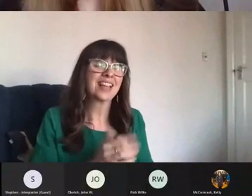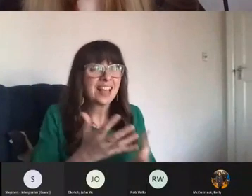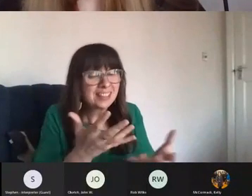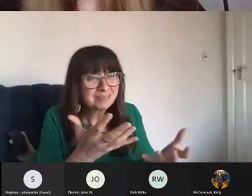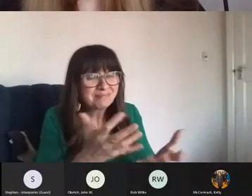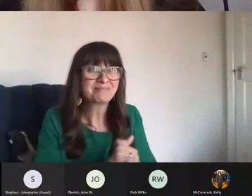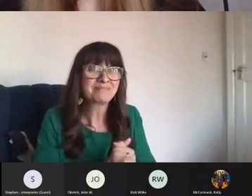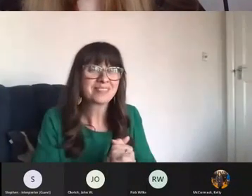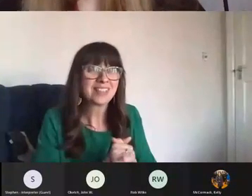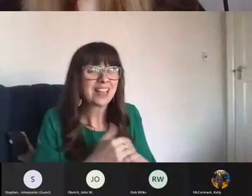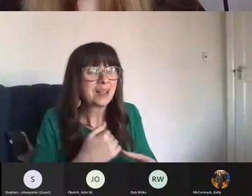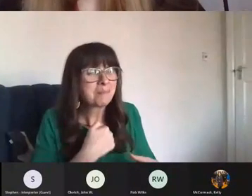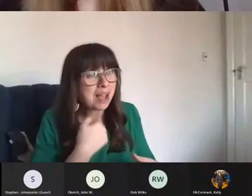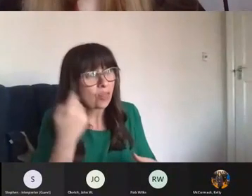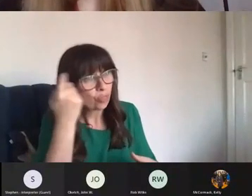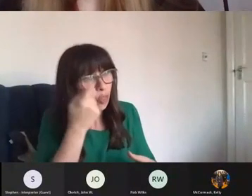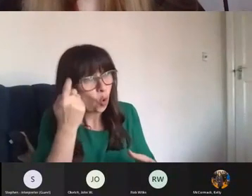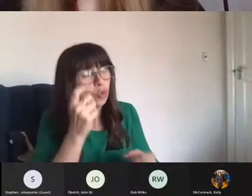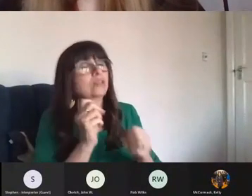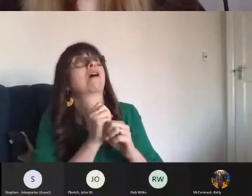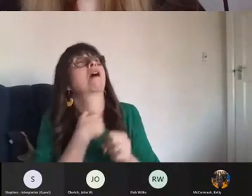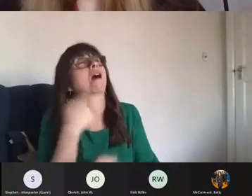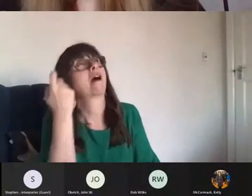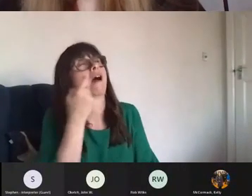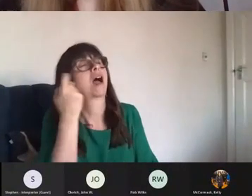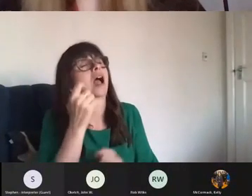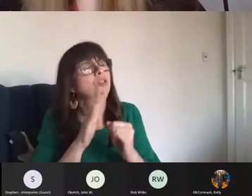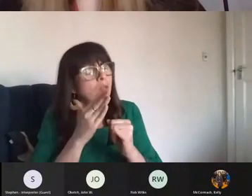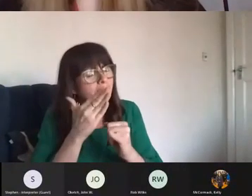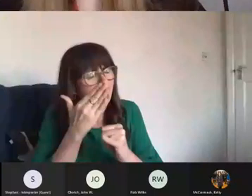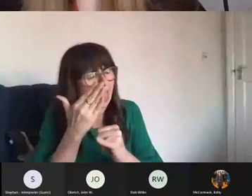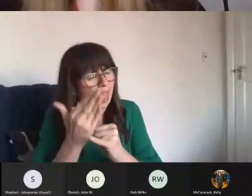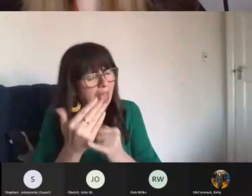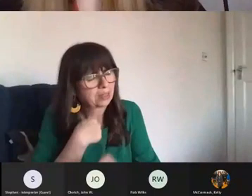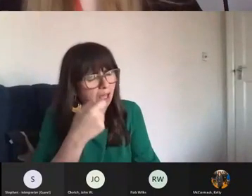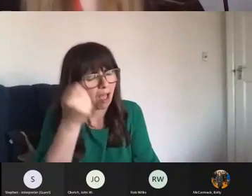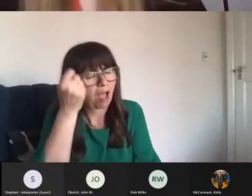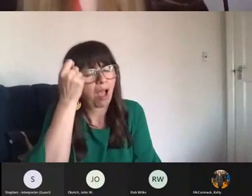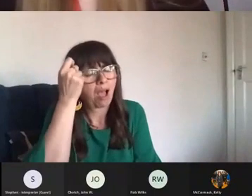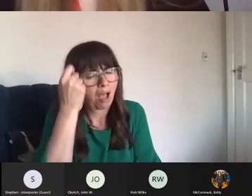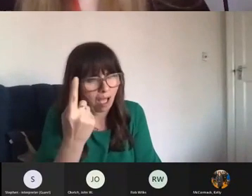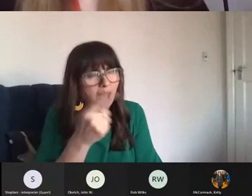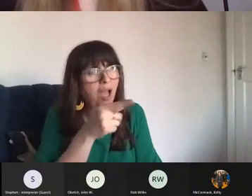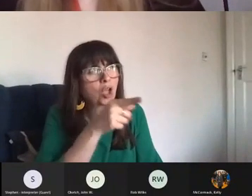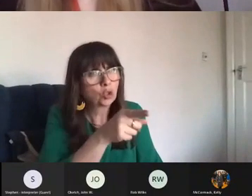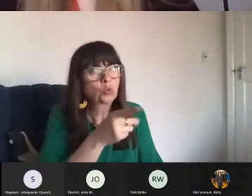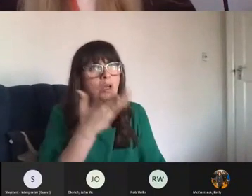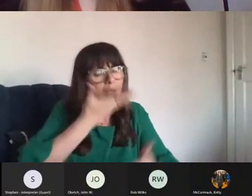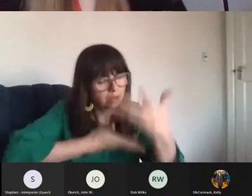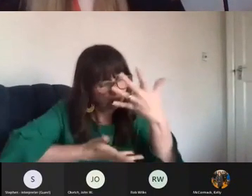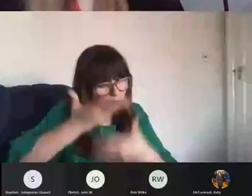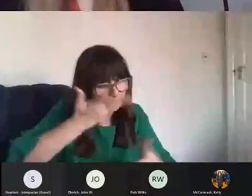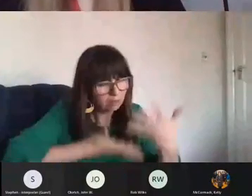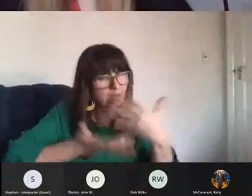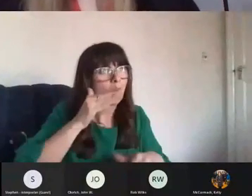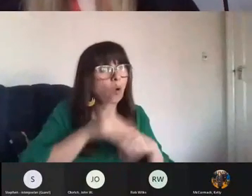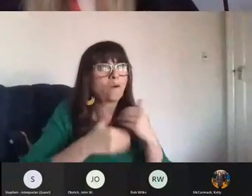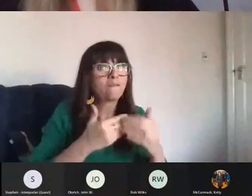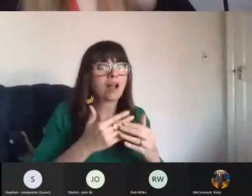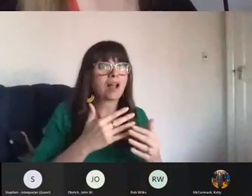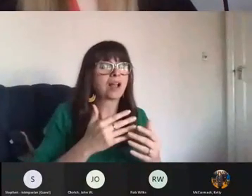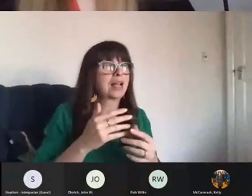and my thoughts were crystallized towards the end, where you started talking about ethics of